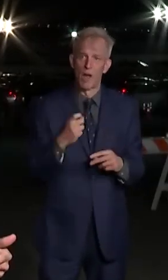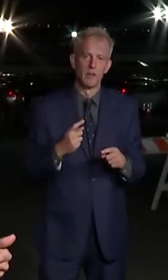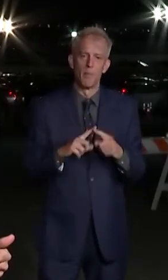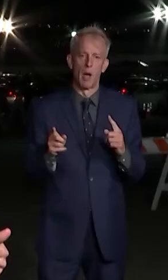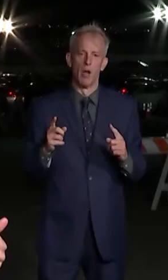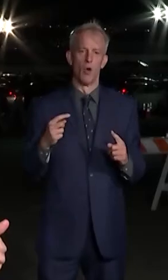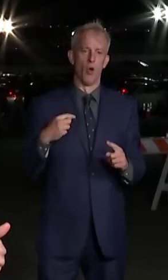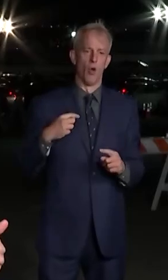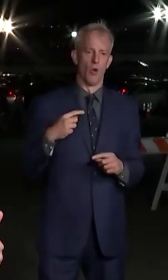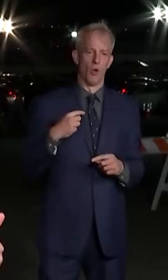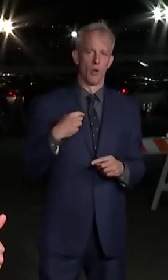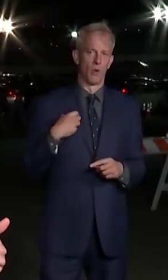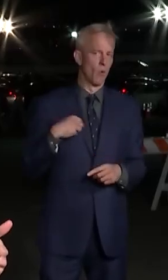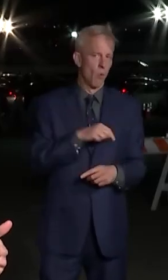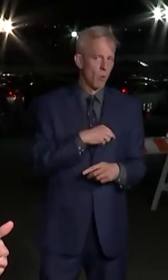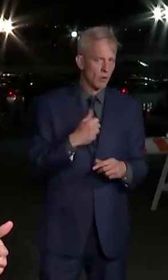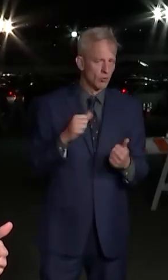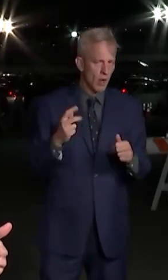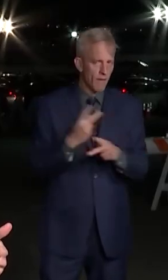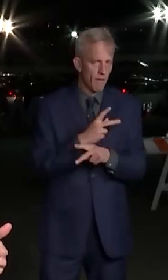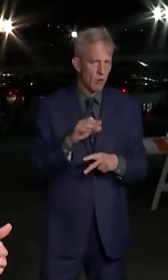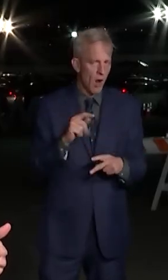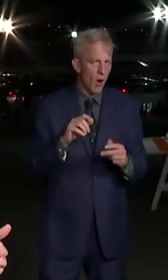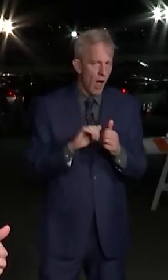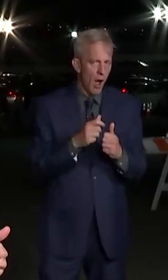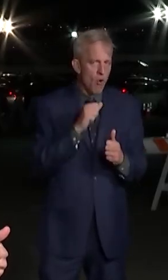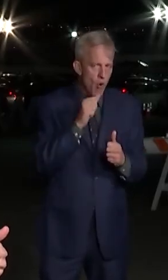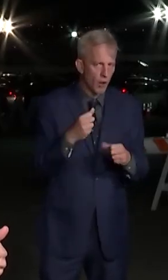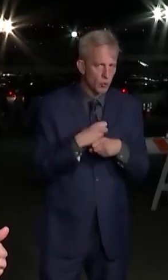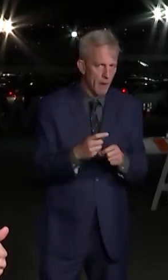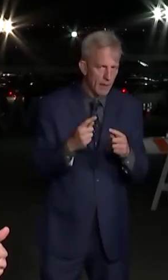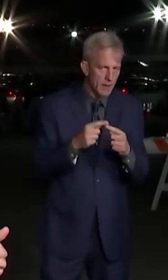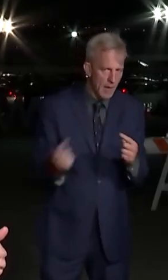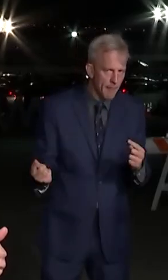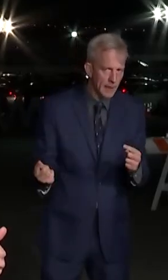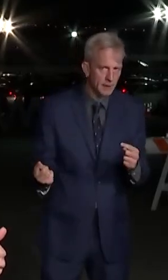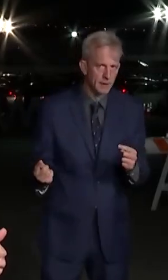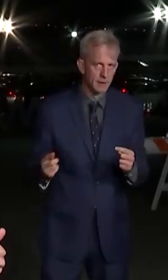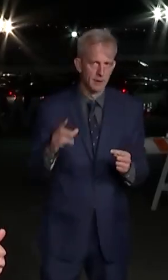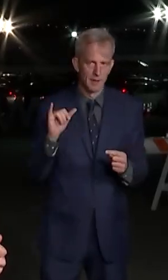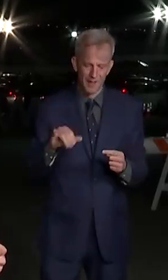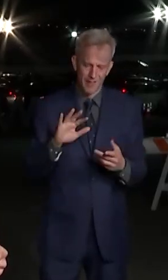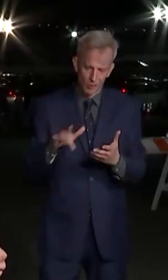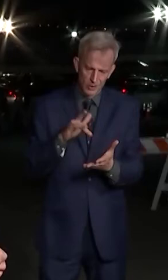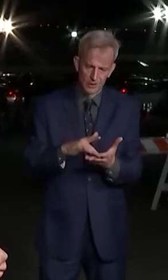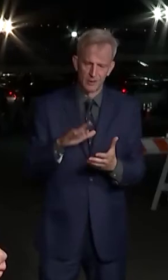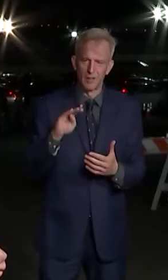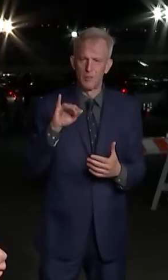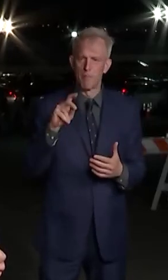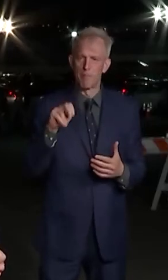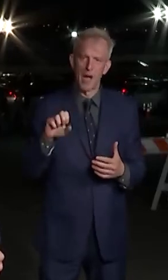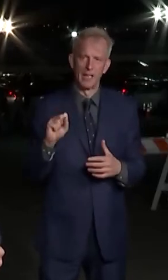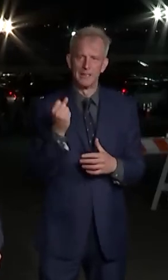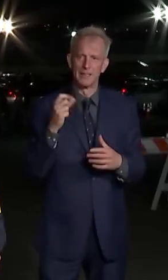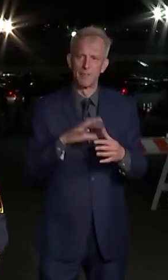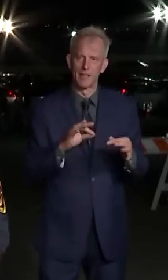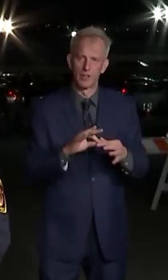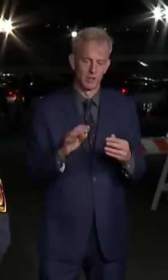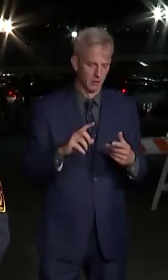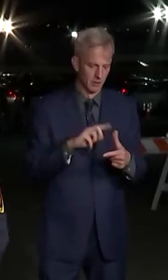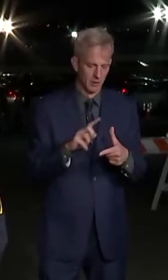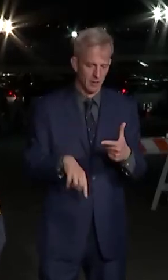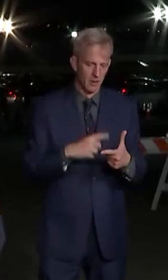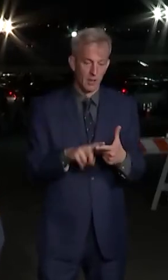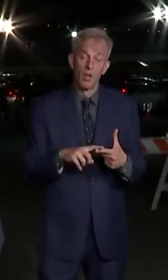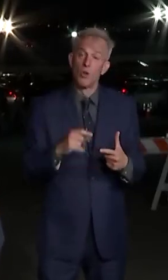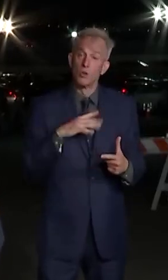of one another, first and foremost. So that ethic, I think, is something America needs and was the core of Joe Biden's message. Second, yes, when it comes to the crises